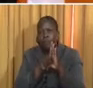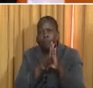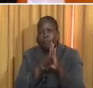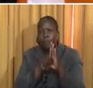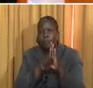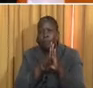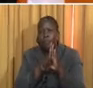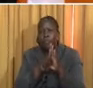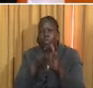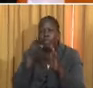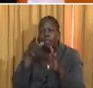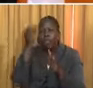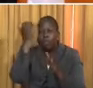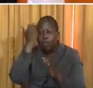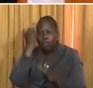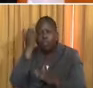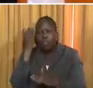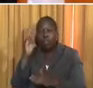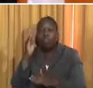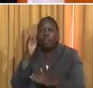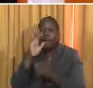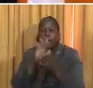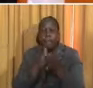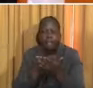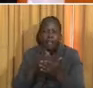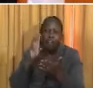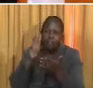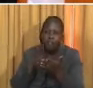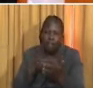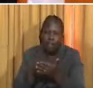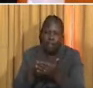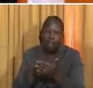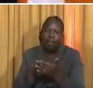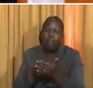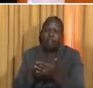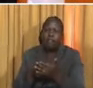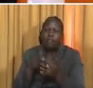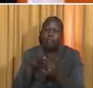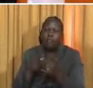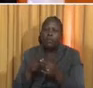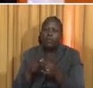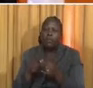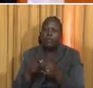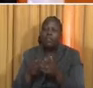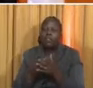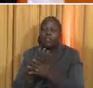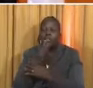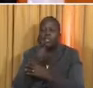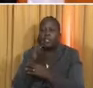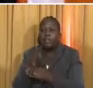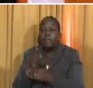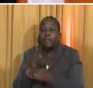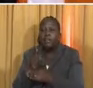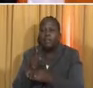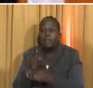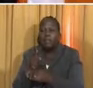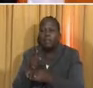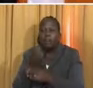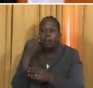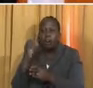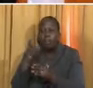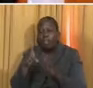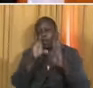The Court of Appeal fell into error in the manner it construed Article 143 of the